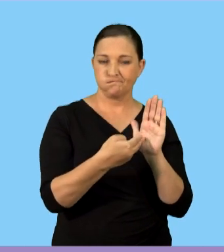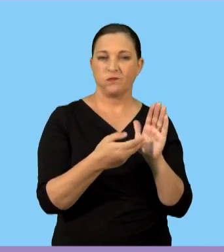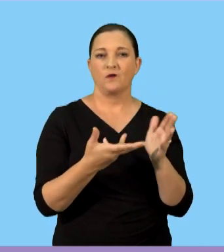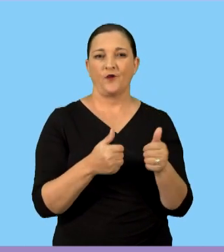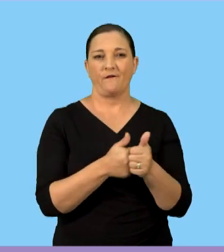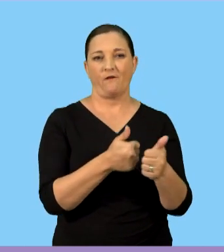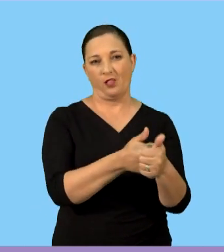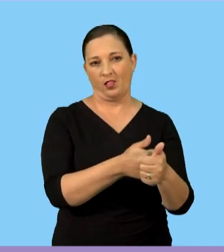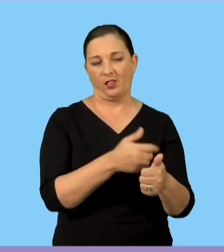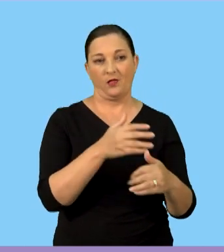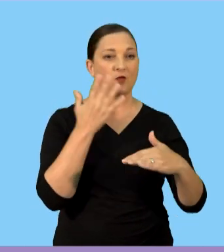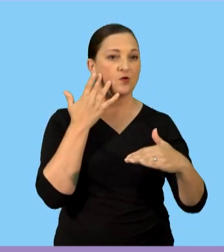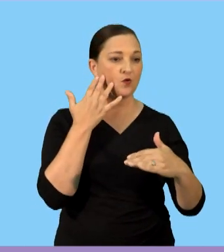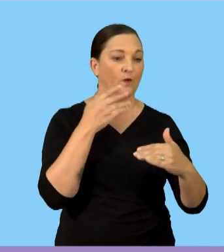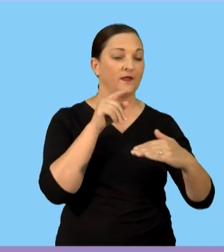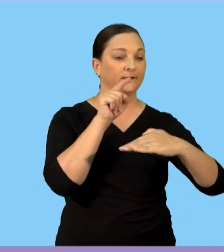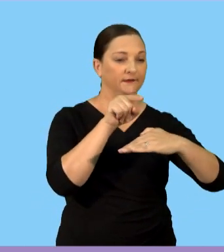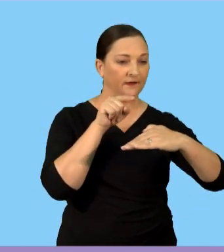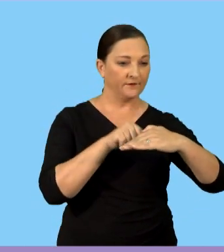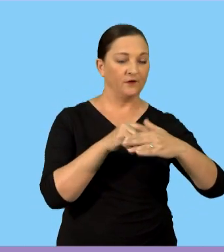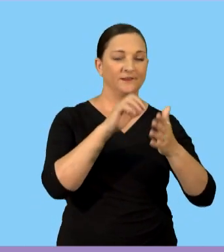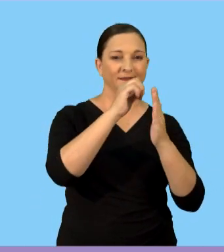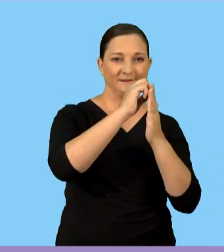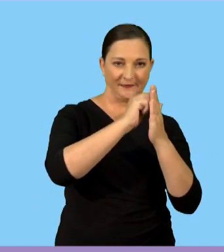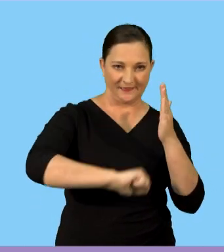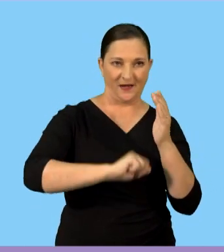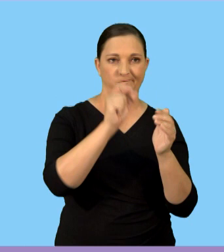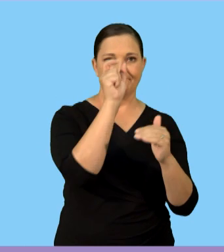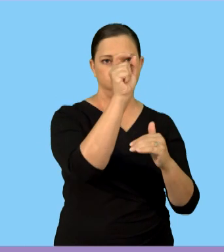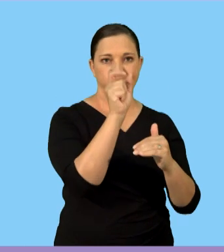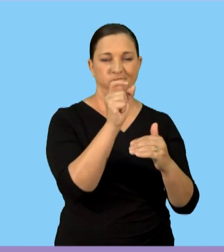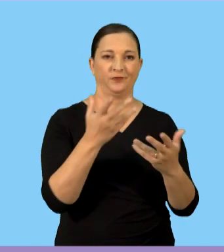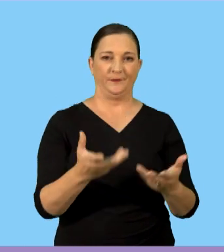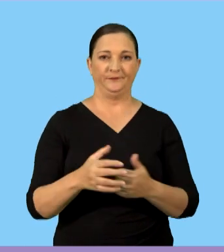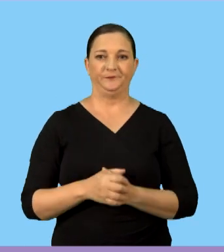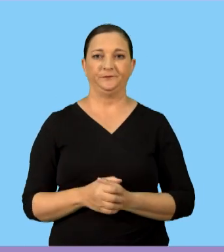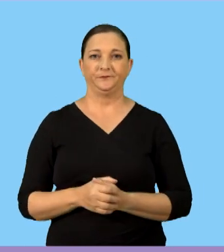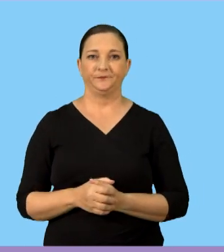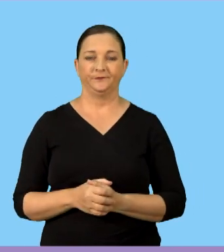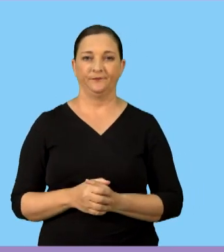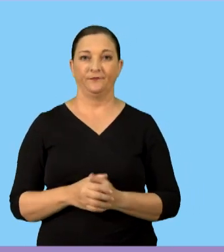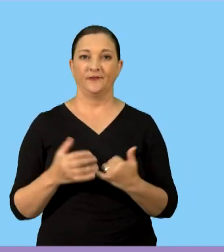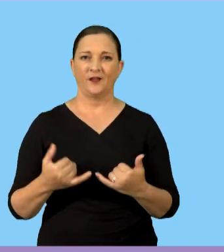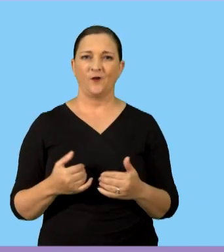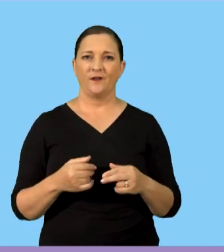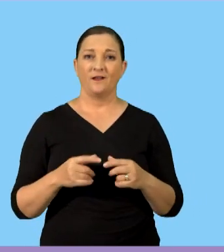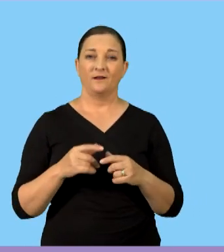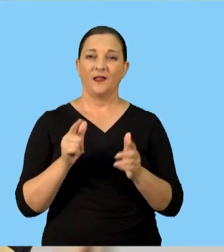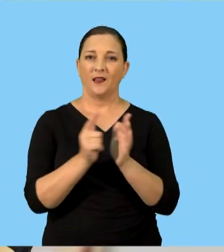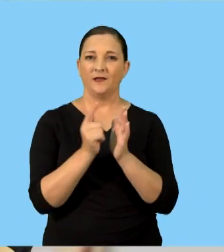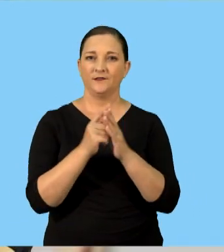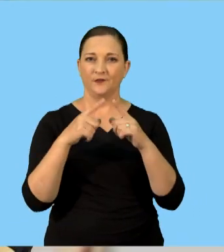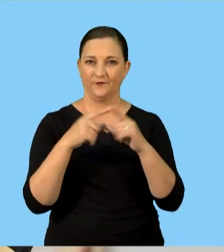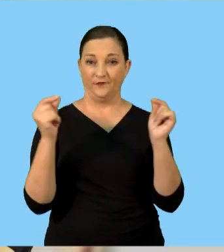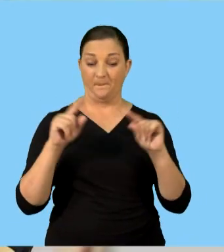applying exponent laws. Remember, when we are dividing the same base, then we subtract the